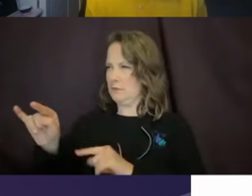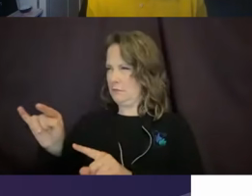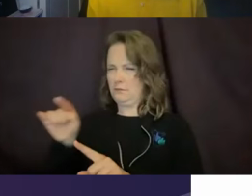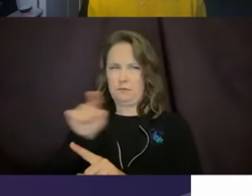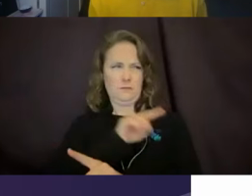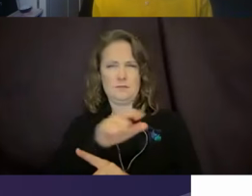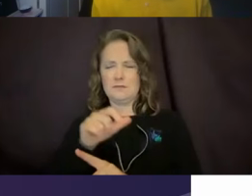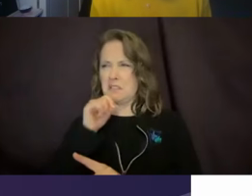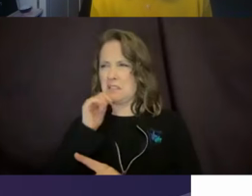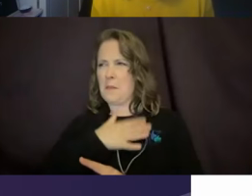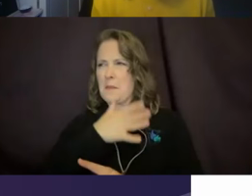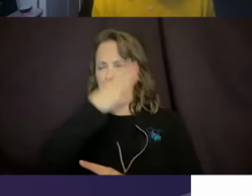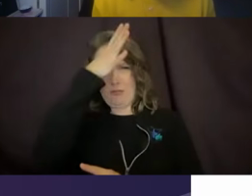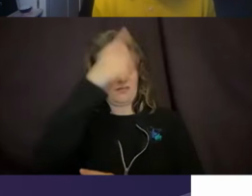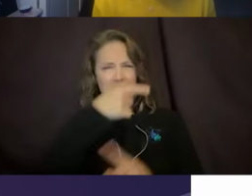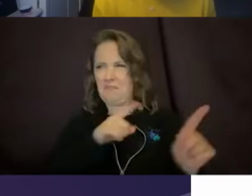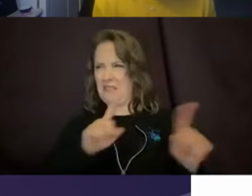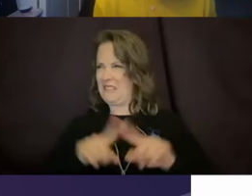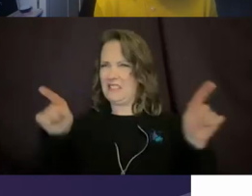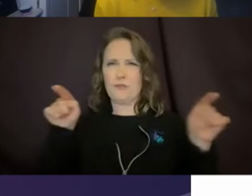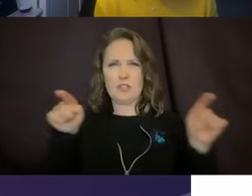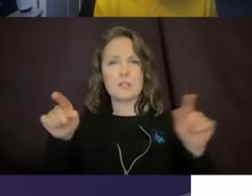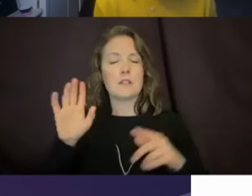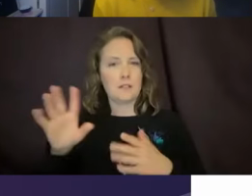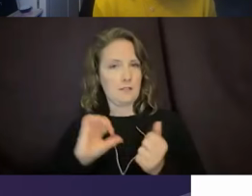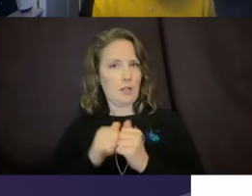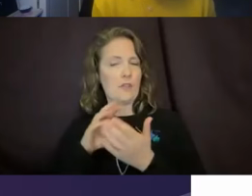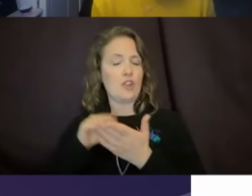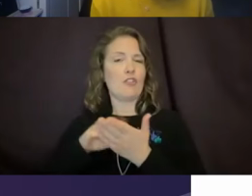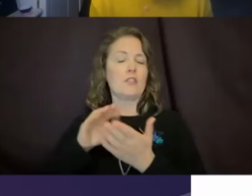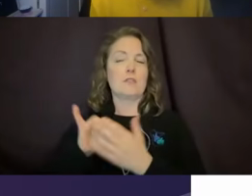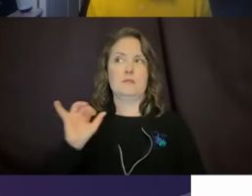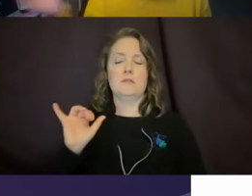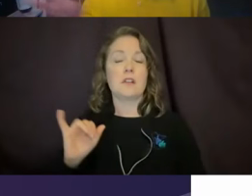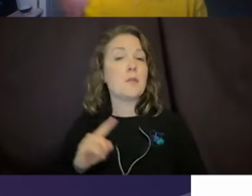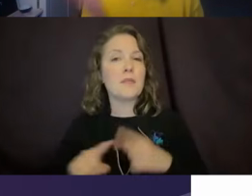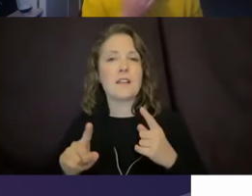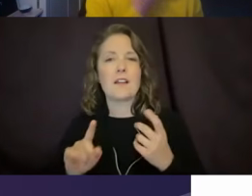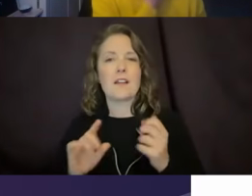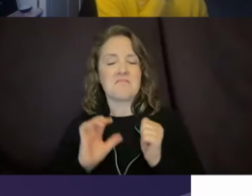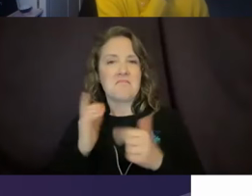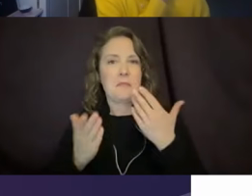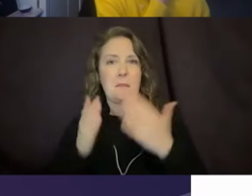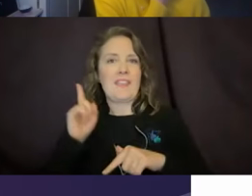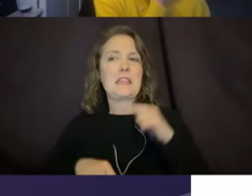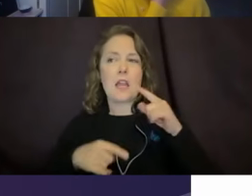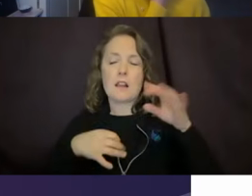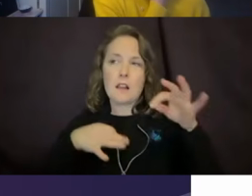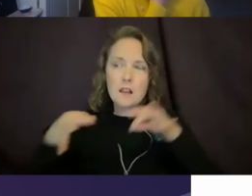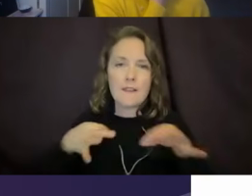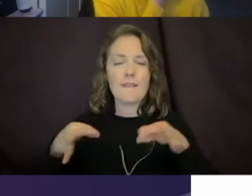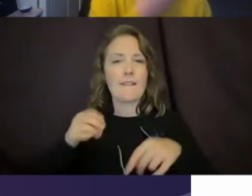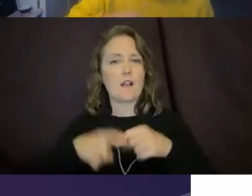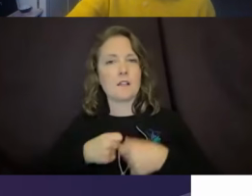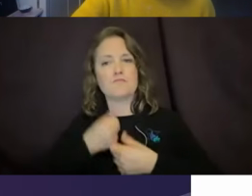my parents interact. And kind of having that as well too. But again, like not being able to verbalize it. And we'll have a lot of different resources